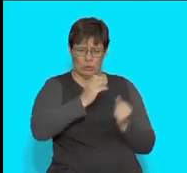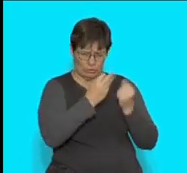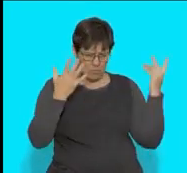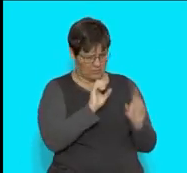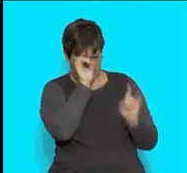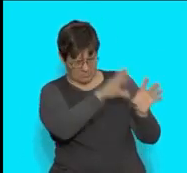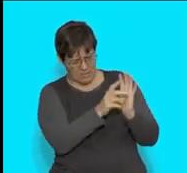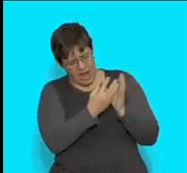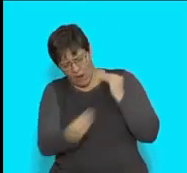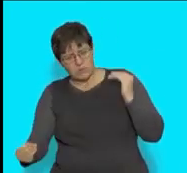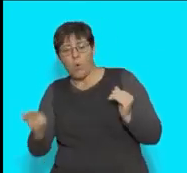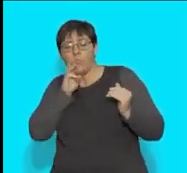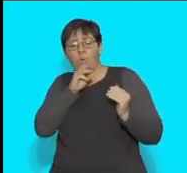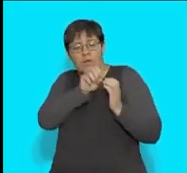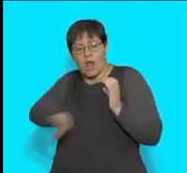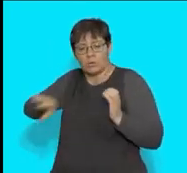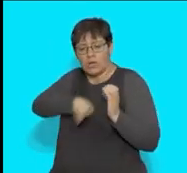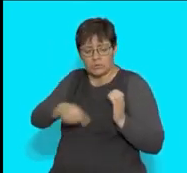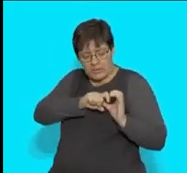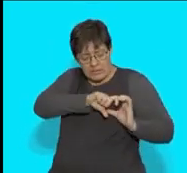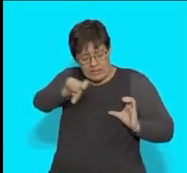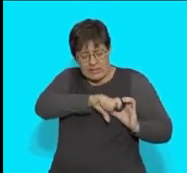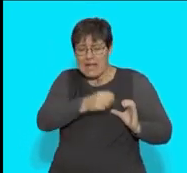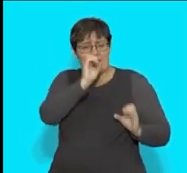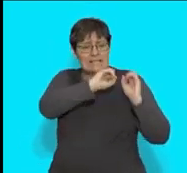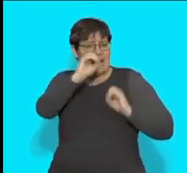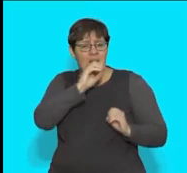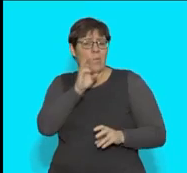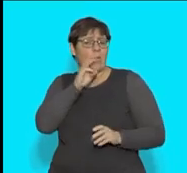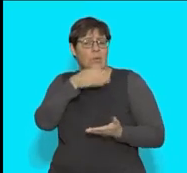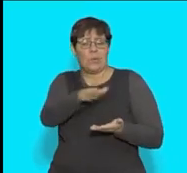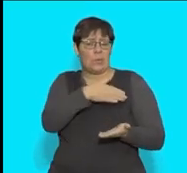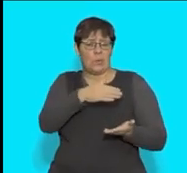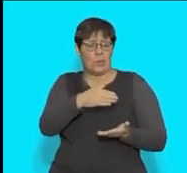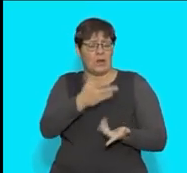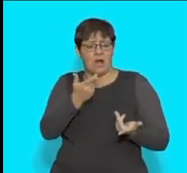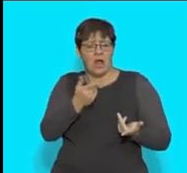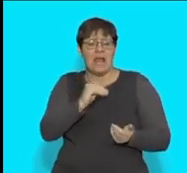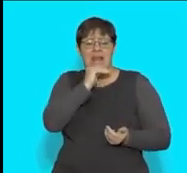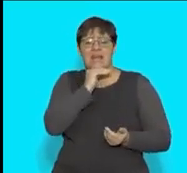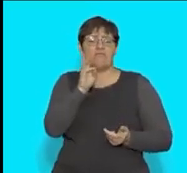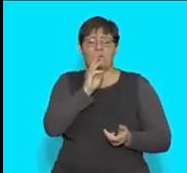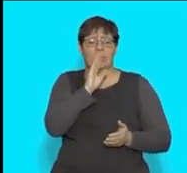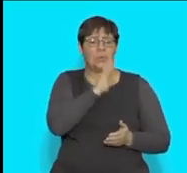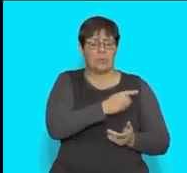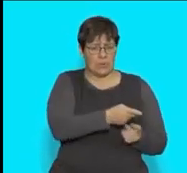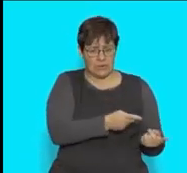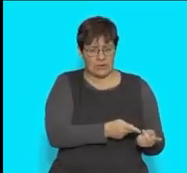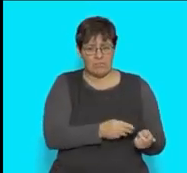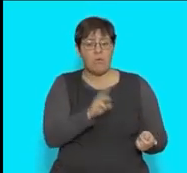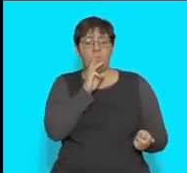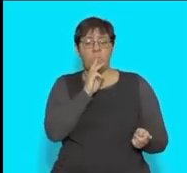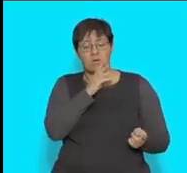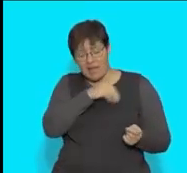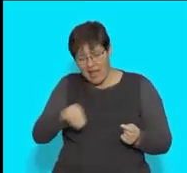dehydrated, right? They lack water, so that is a problem. But when I put the water into my blood, what